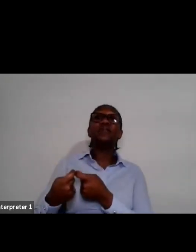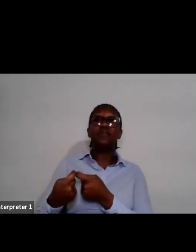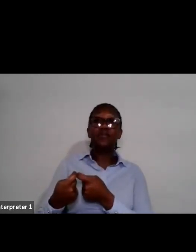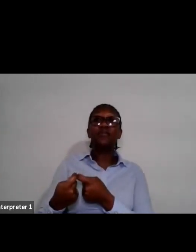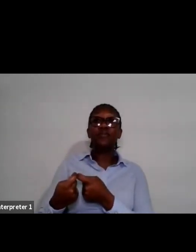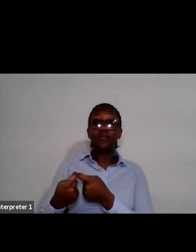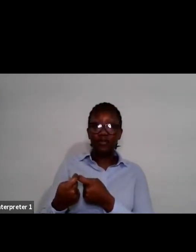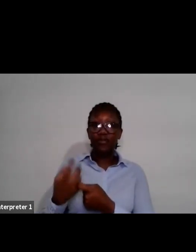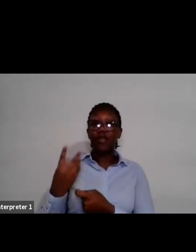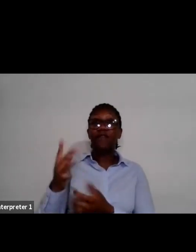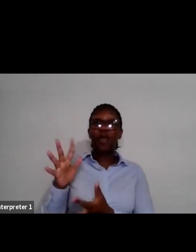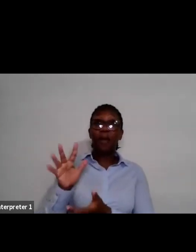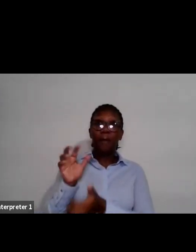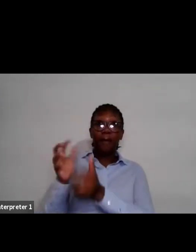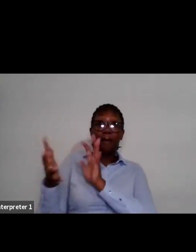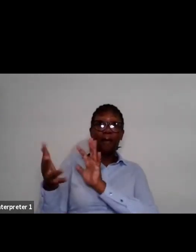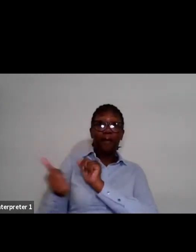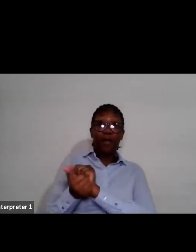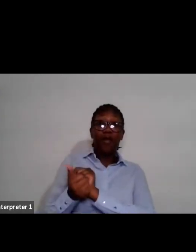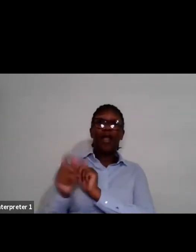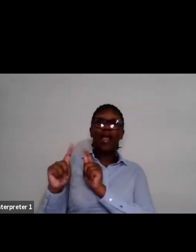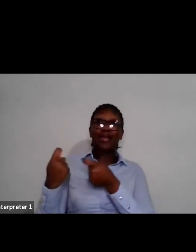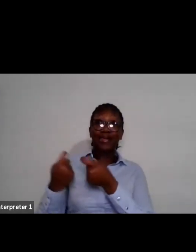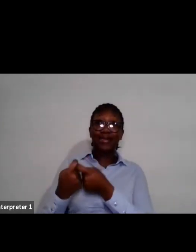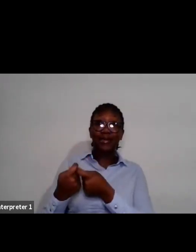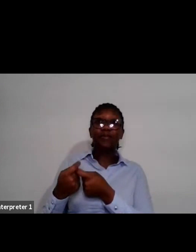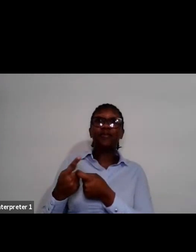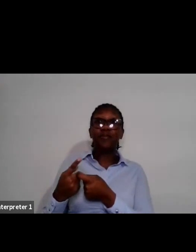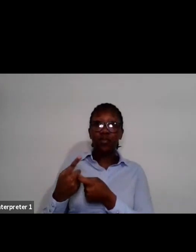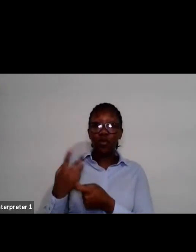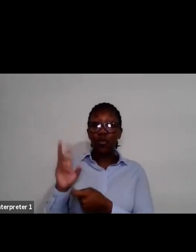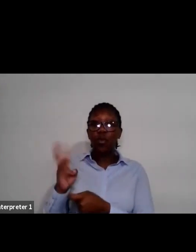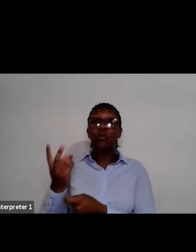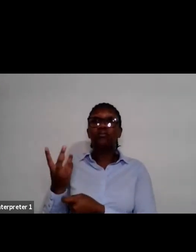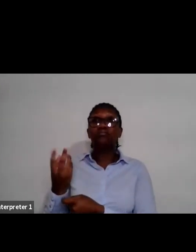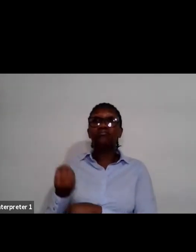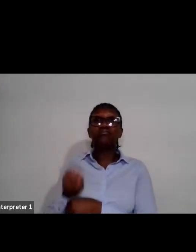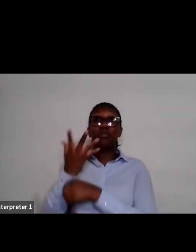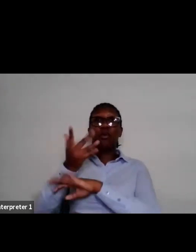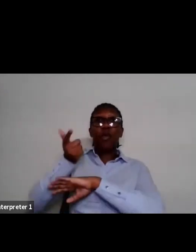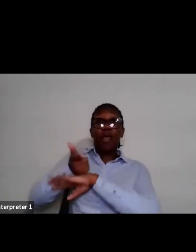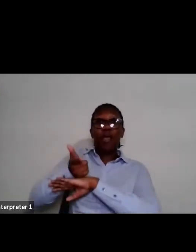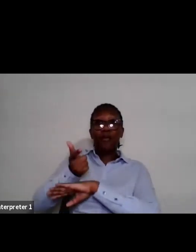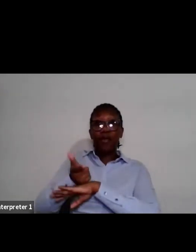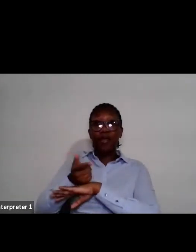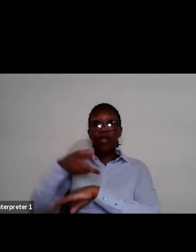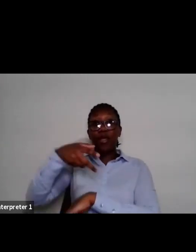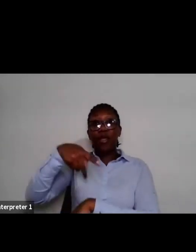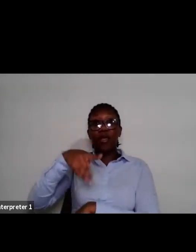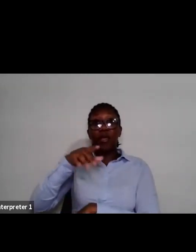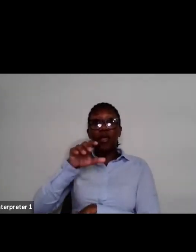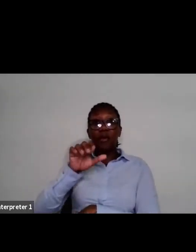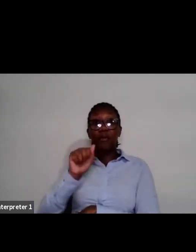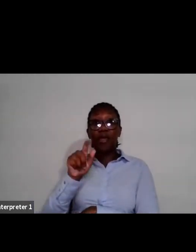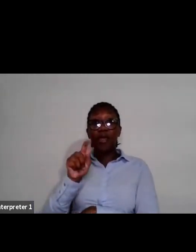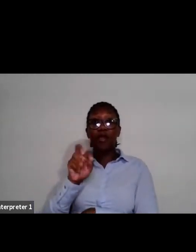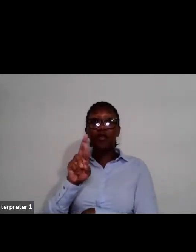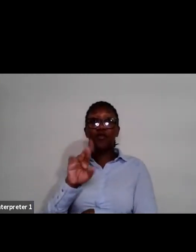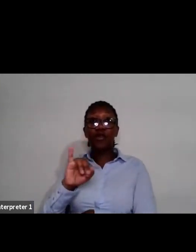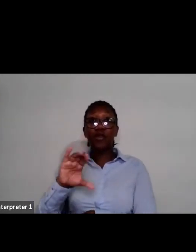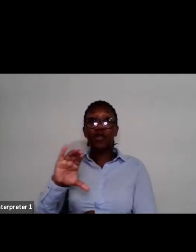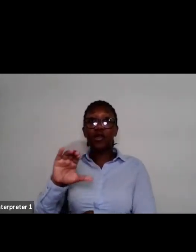my panel members who will show themselves here quickly. I've got Patricia Jones, I've